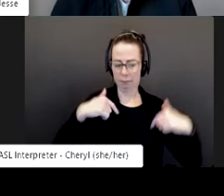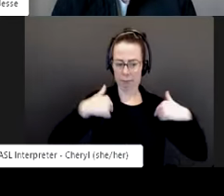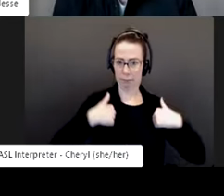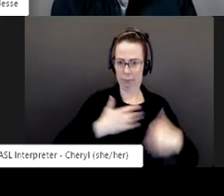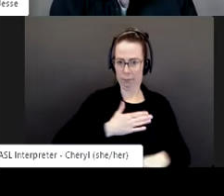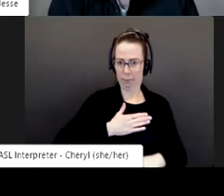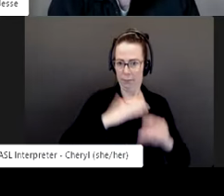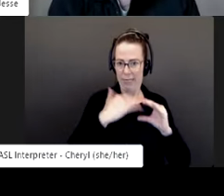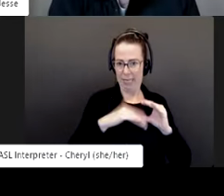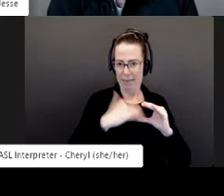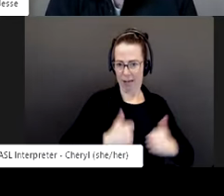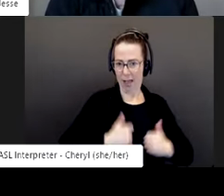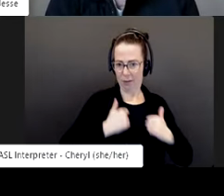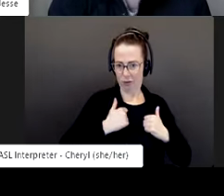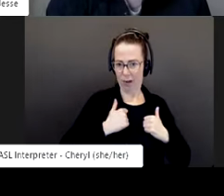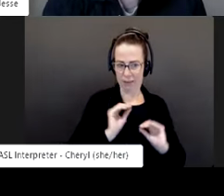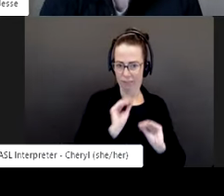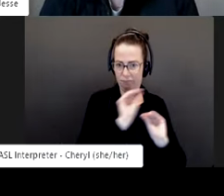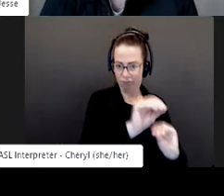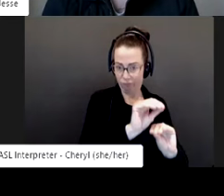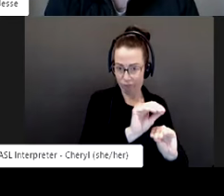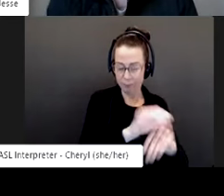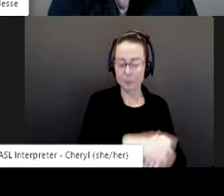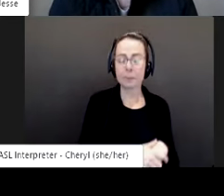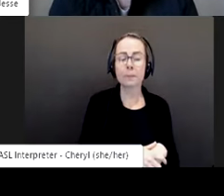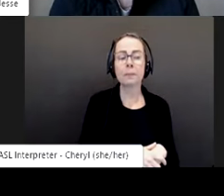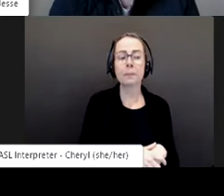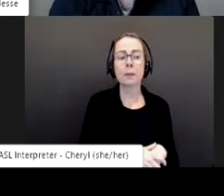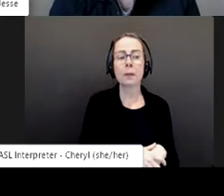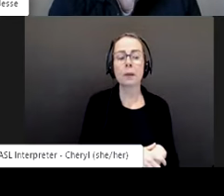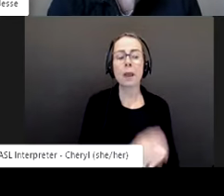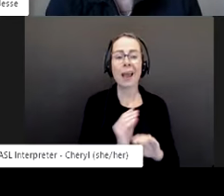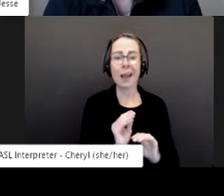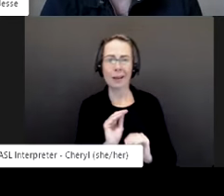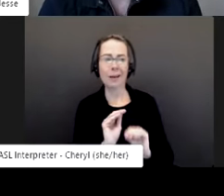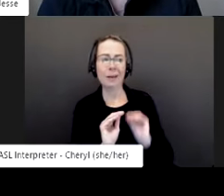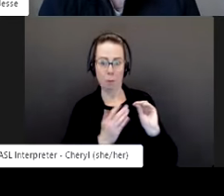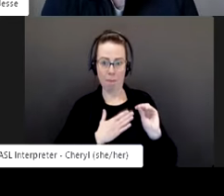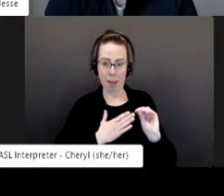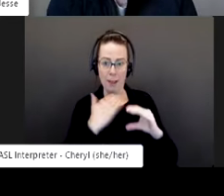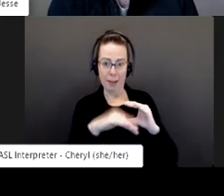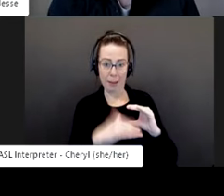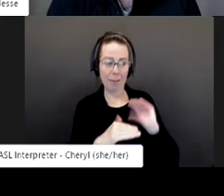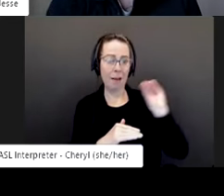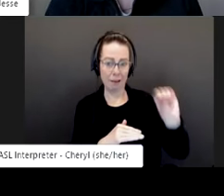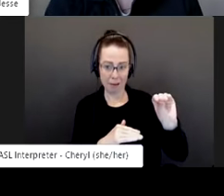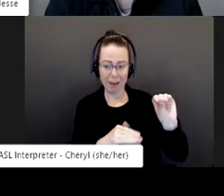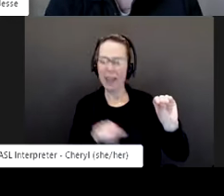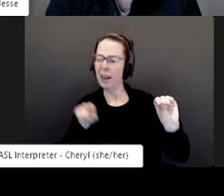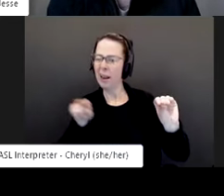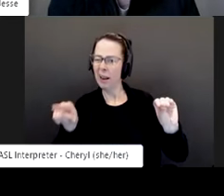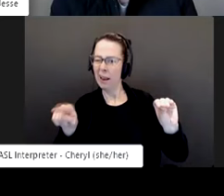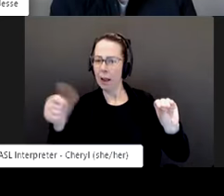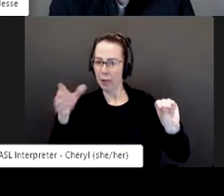one. You then add the person that you want to send money to as a contact, and you can send money to